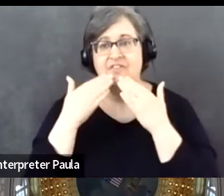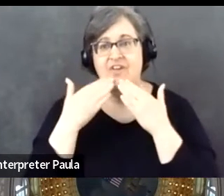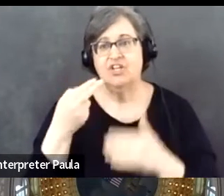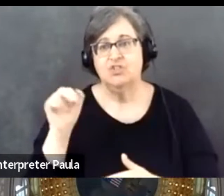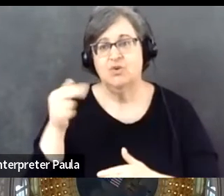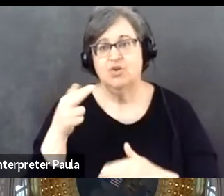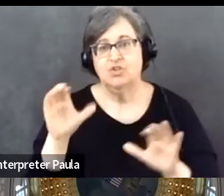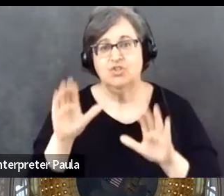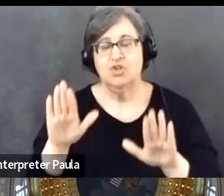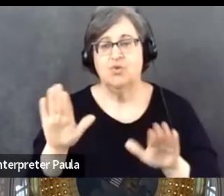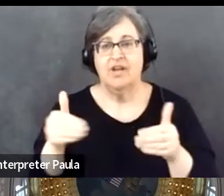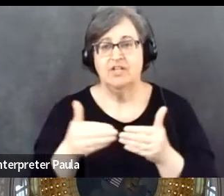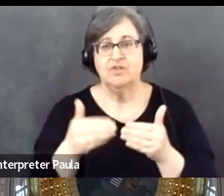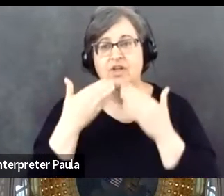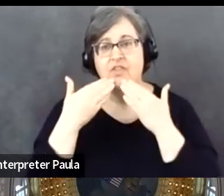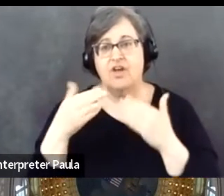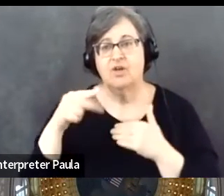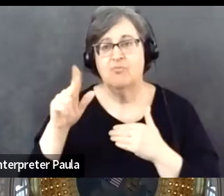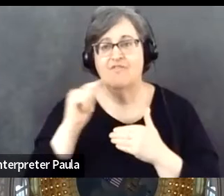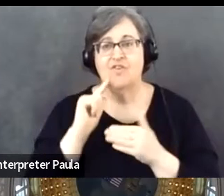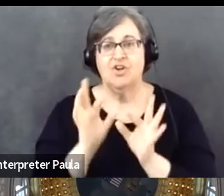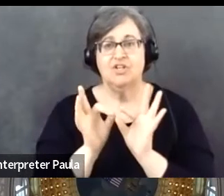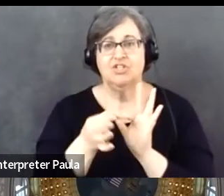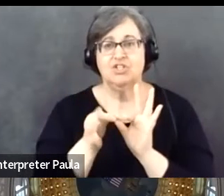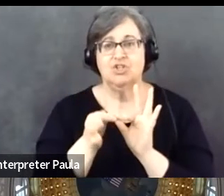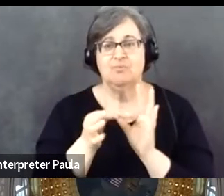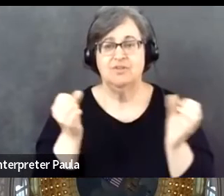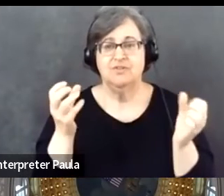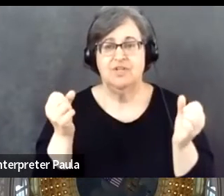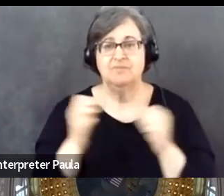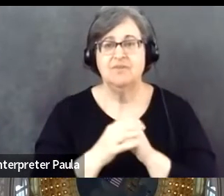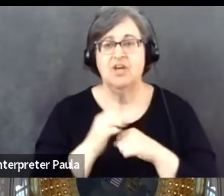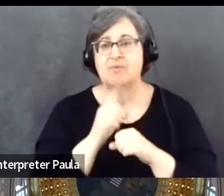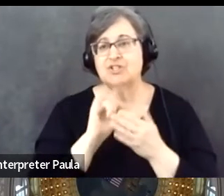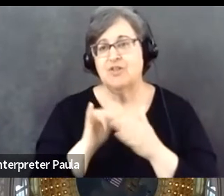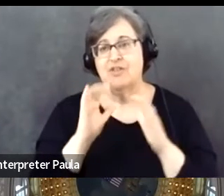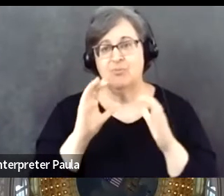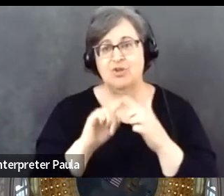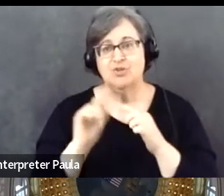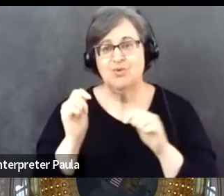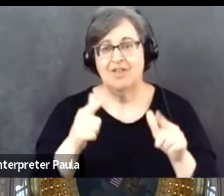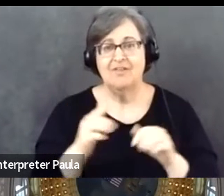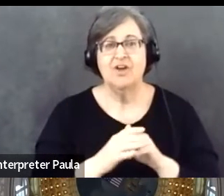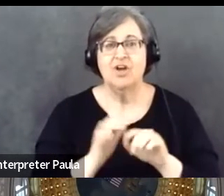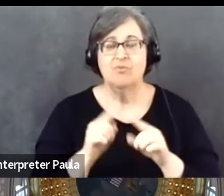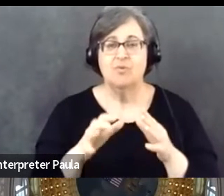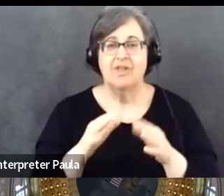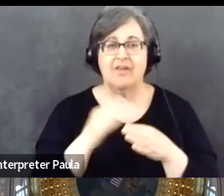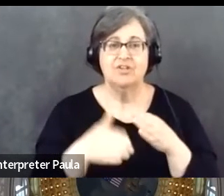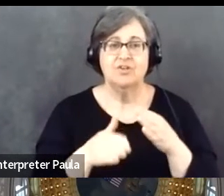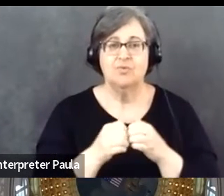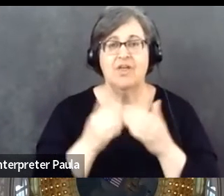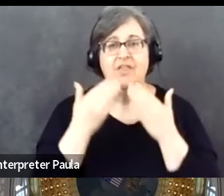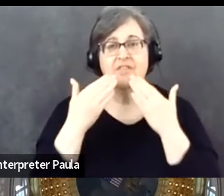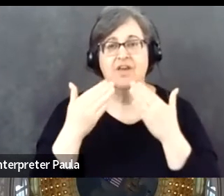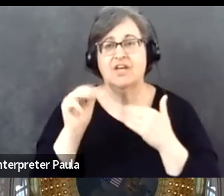Hugh for doing a great introduction, and thank you for Paula for making sure that we're communicating to everyone. But I do want to end with a huge